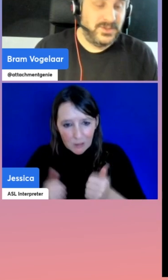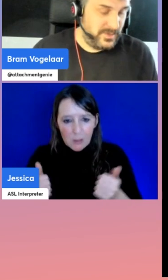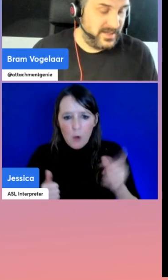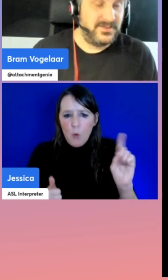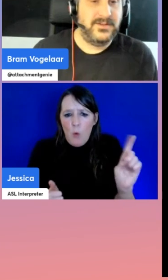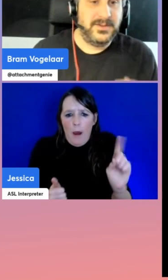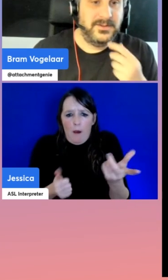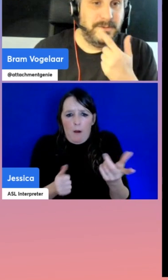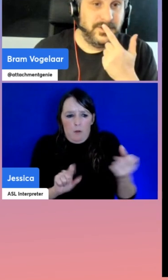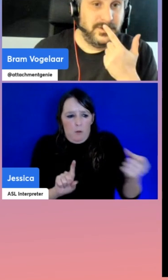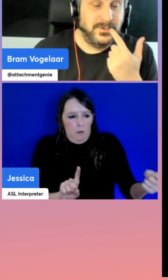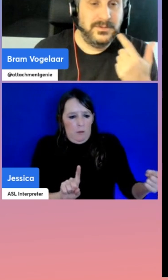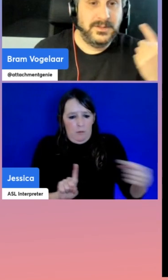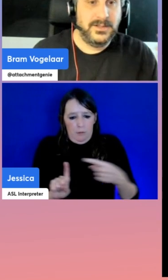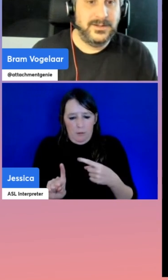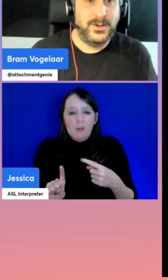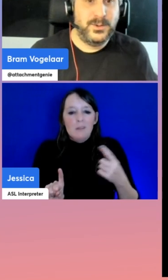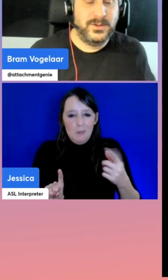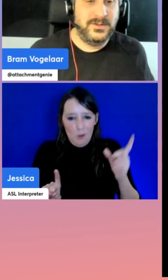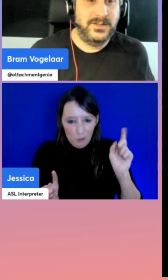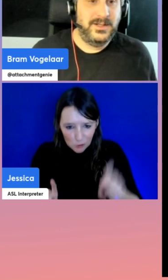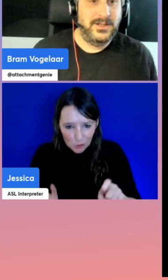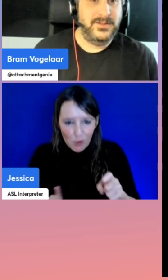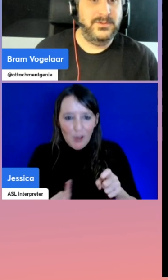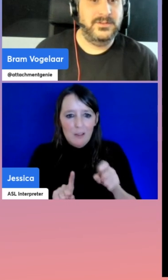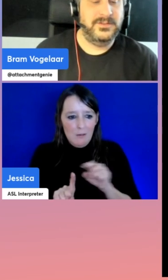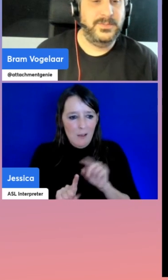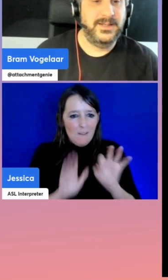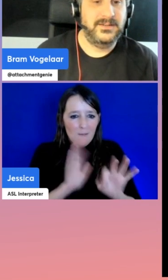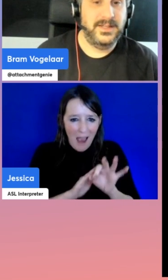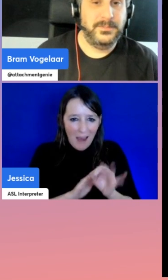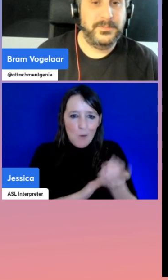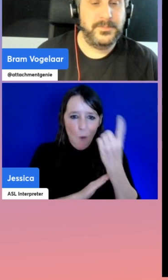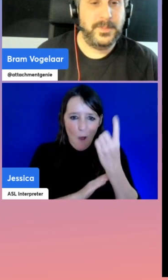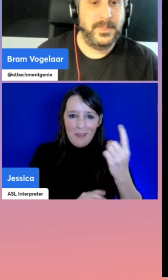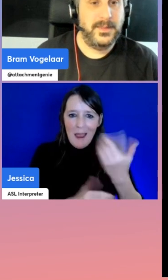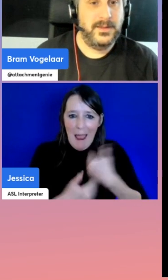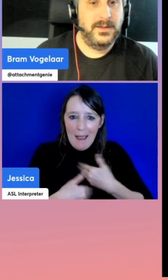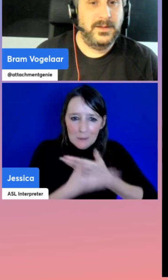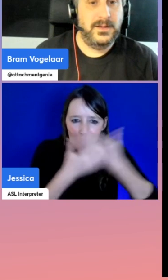there shouldn't be any traffic due to the local users being asleep.